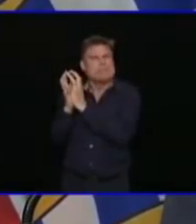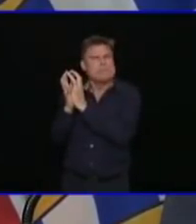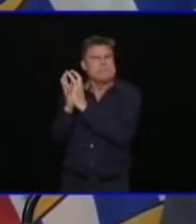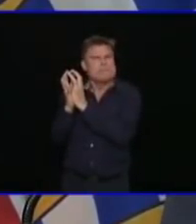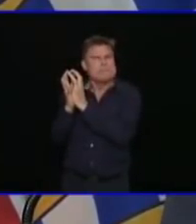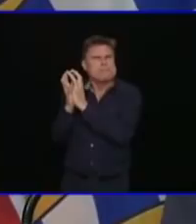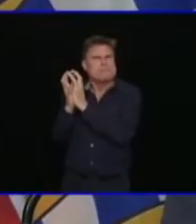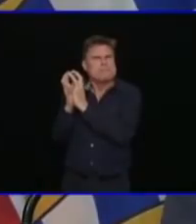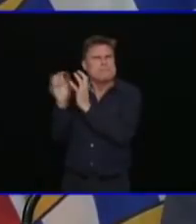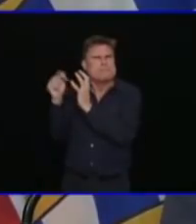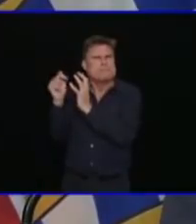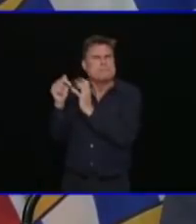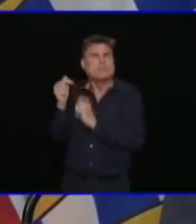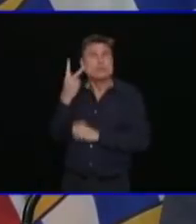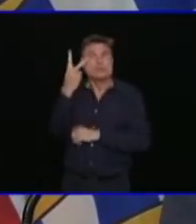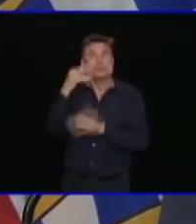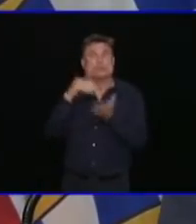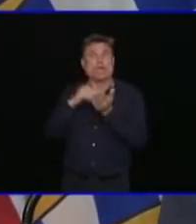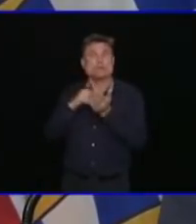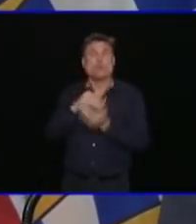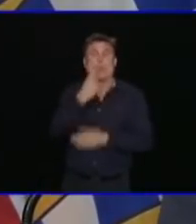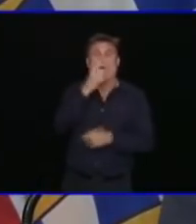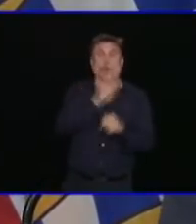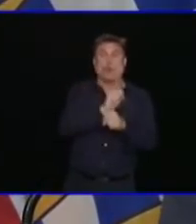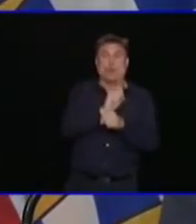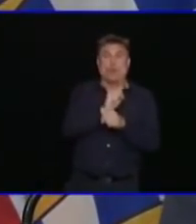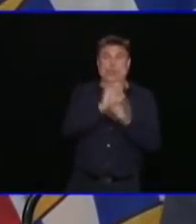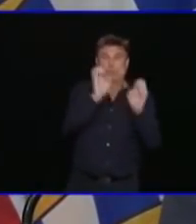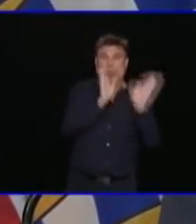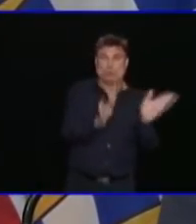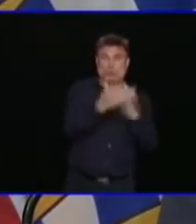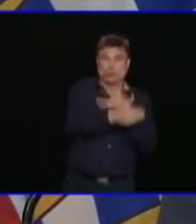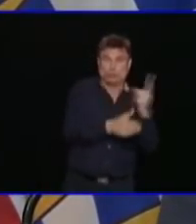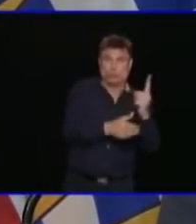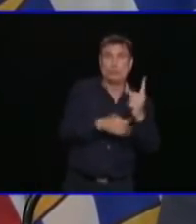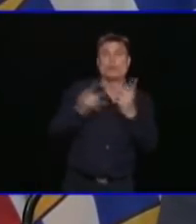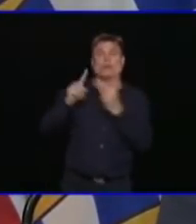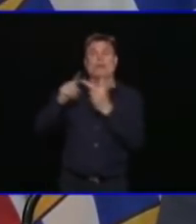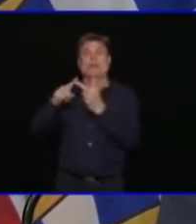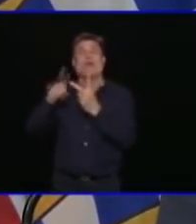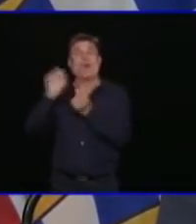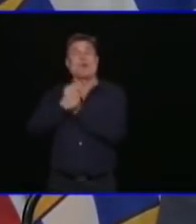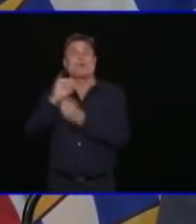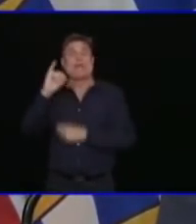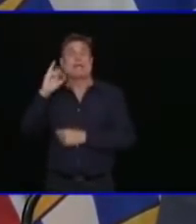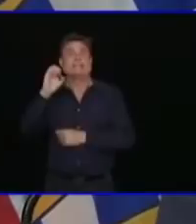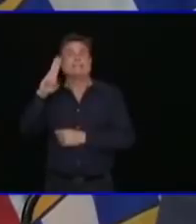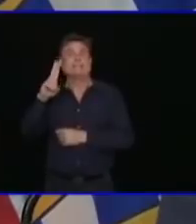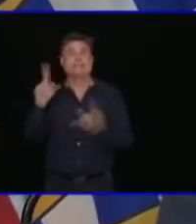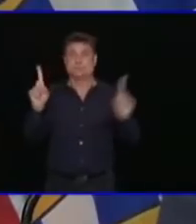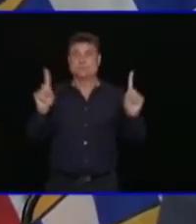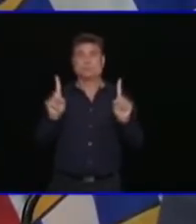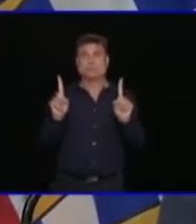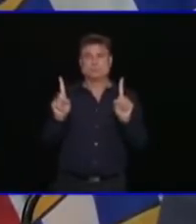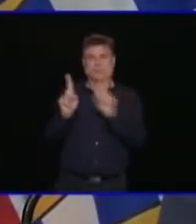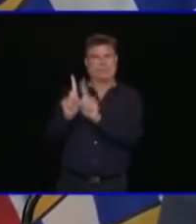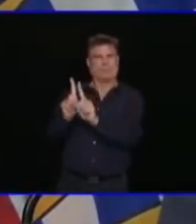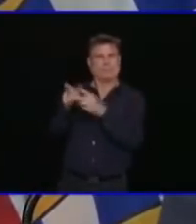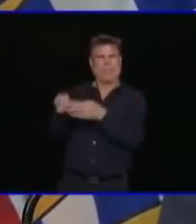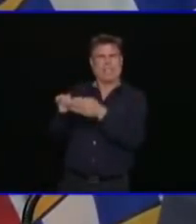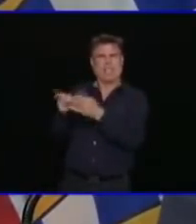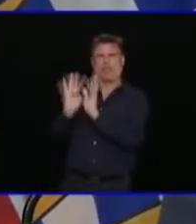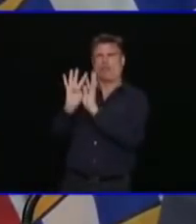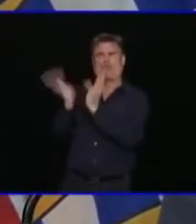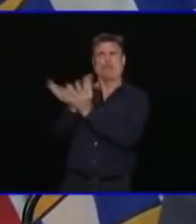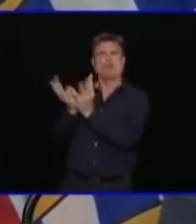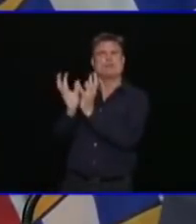seemingly disregard directives to the public regarding physical distancing? Yeah, I can't comment on any specific thing, but, those are